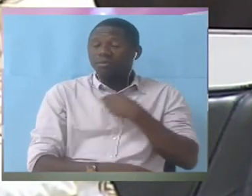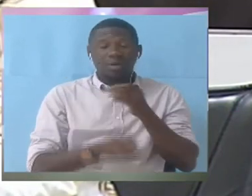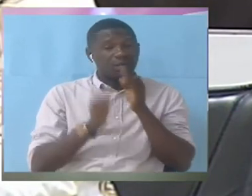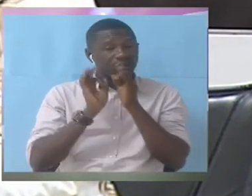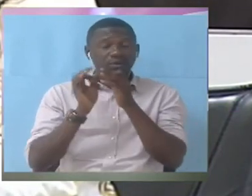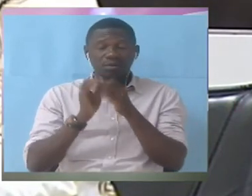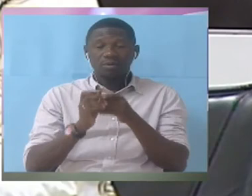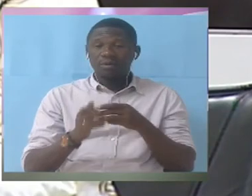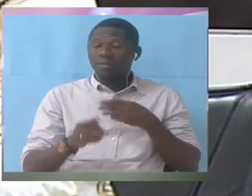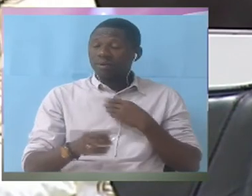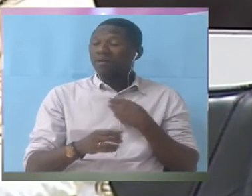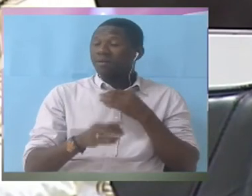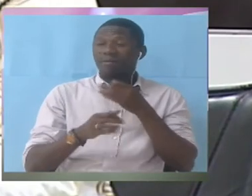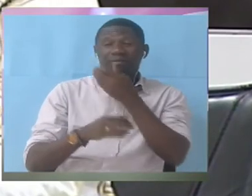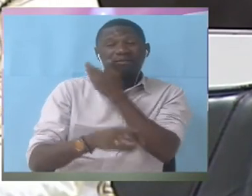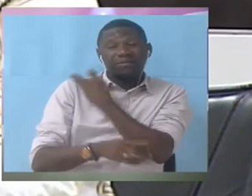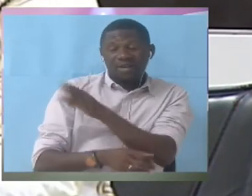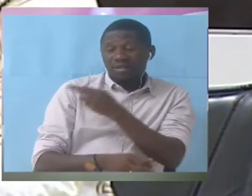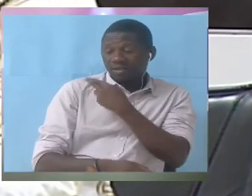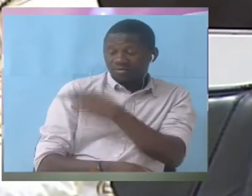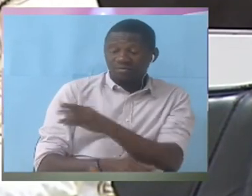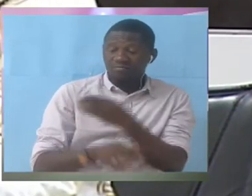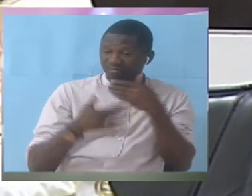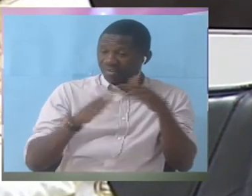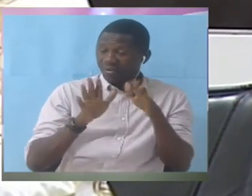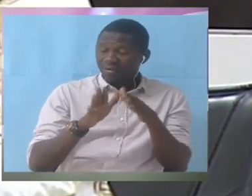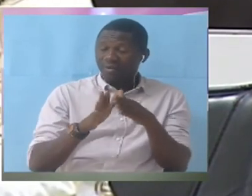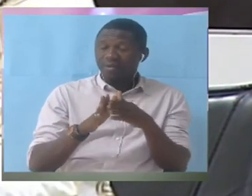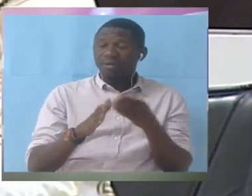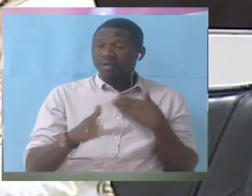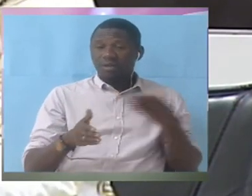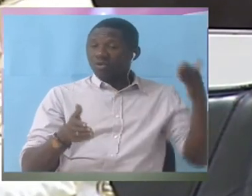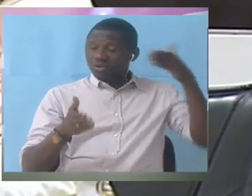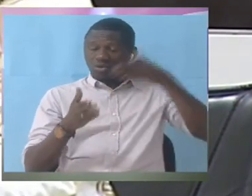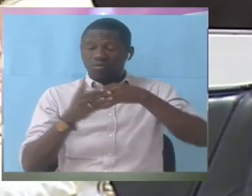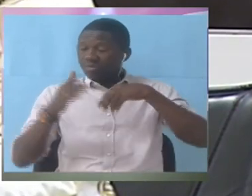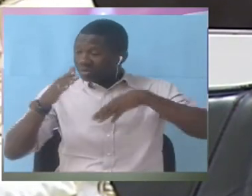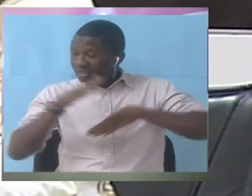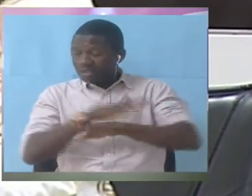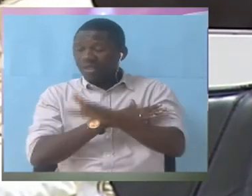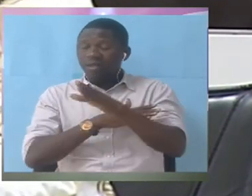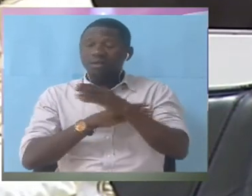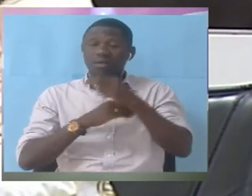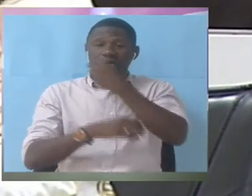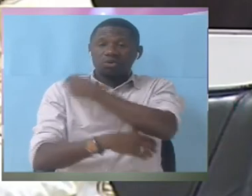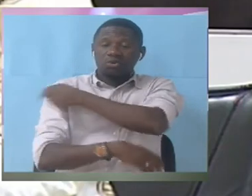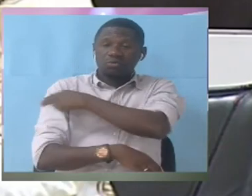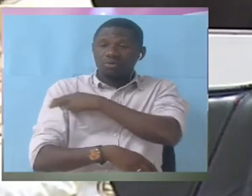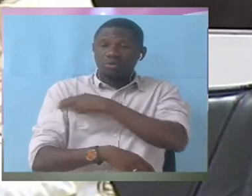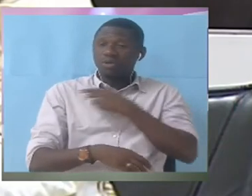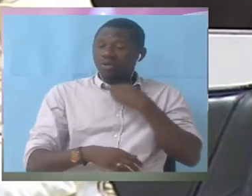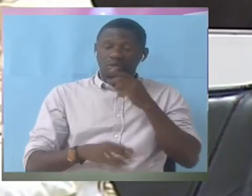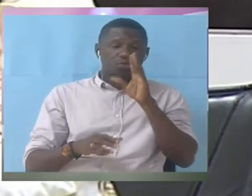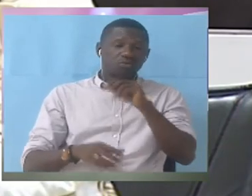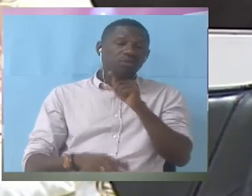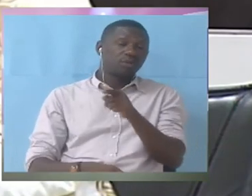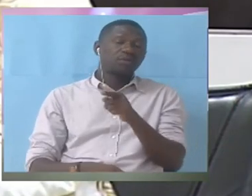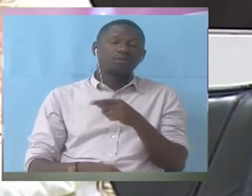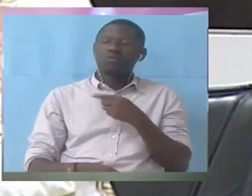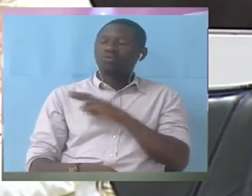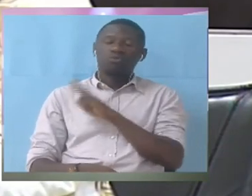fired than let him come into the hospital and expose us to that. And I told him